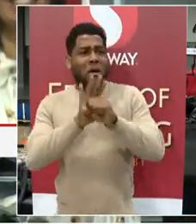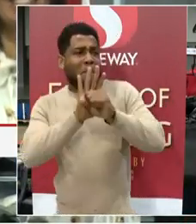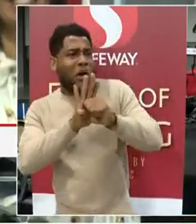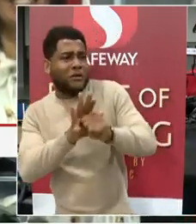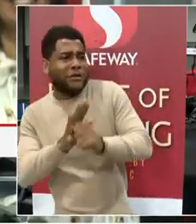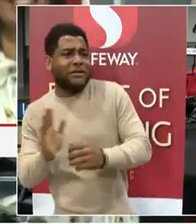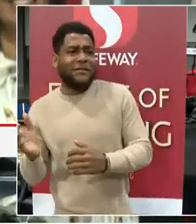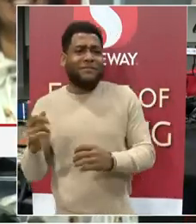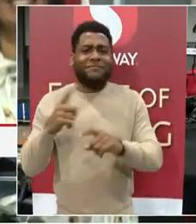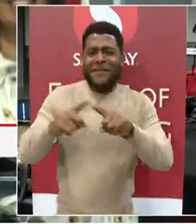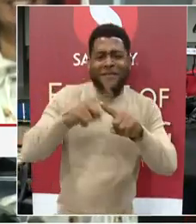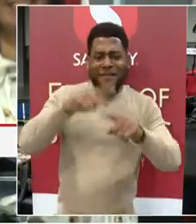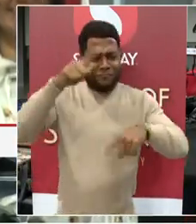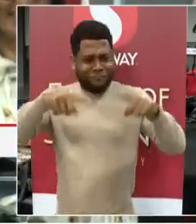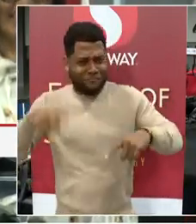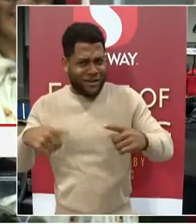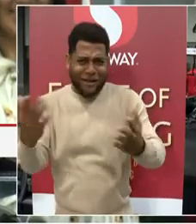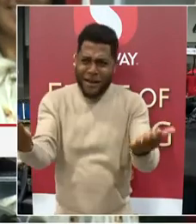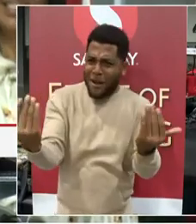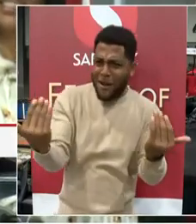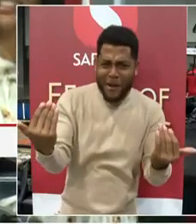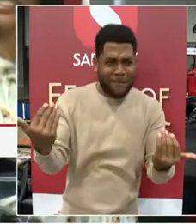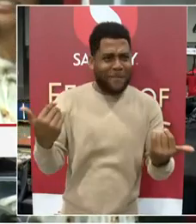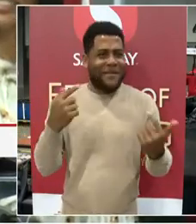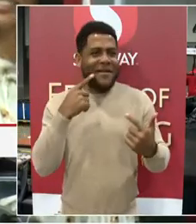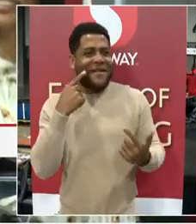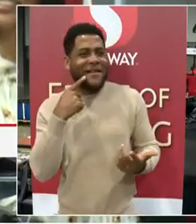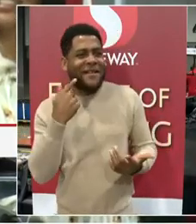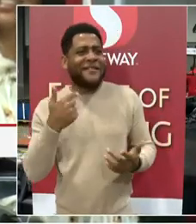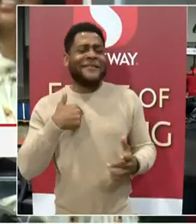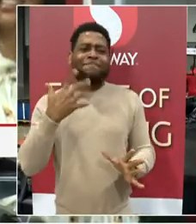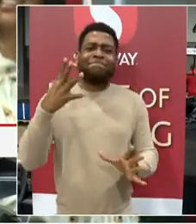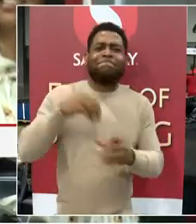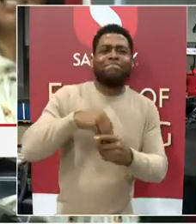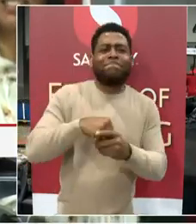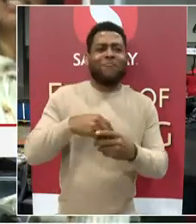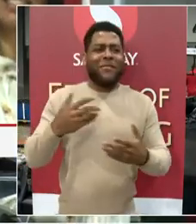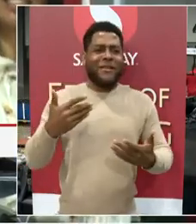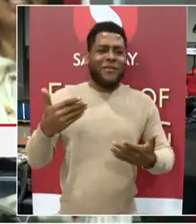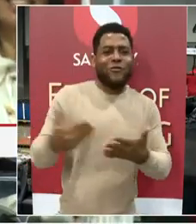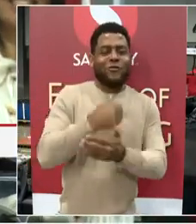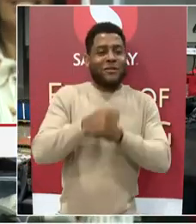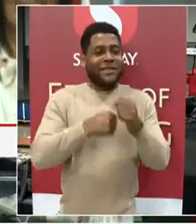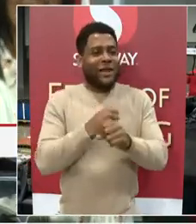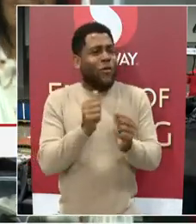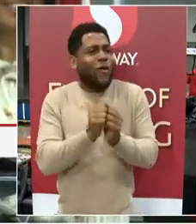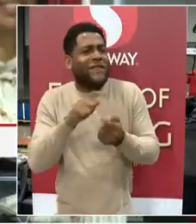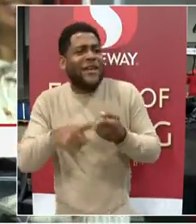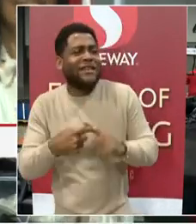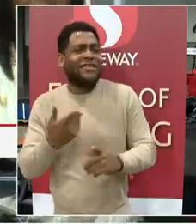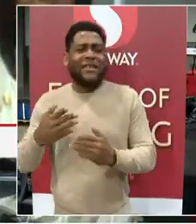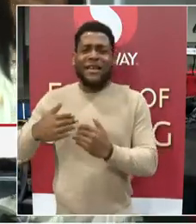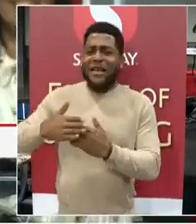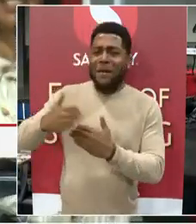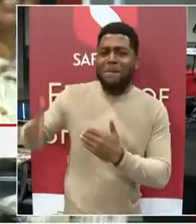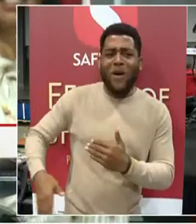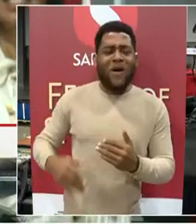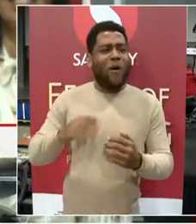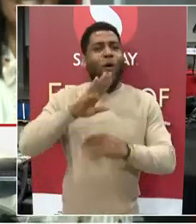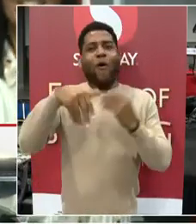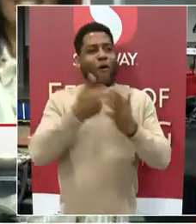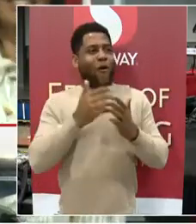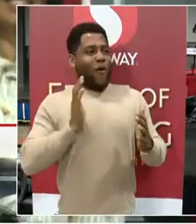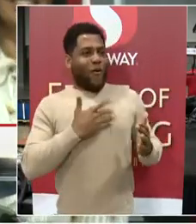to bring in the new year with your friends and neighbors and all Washingtonians. So with that, thanks